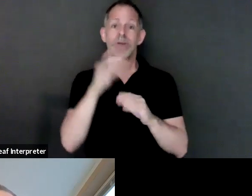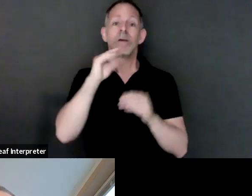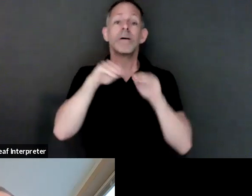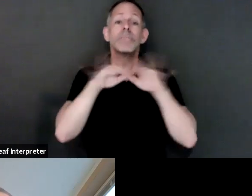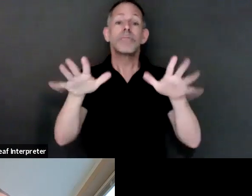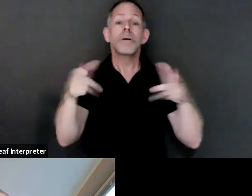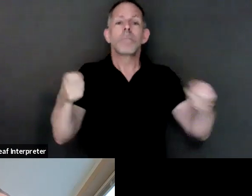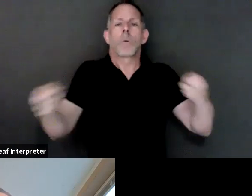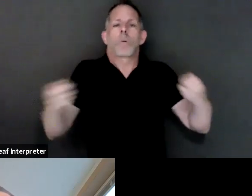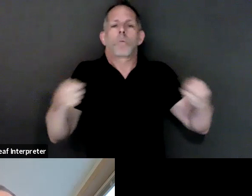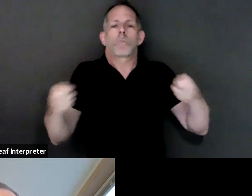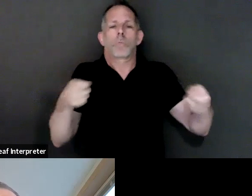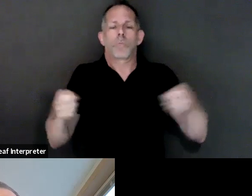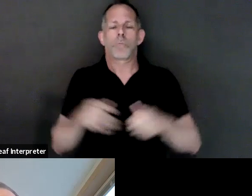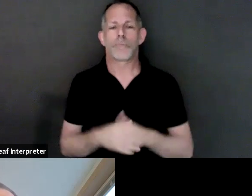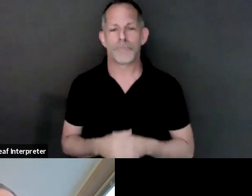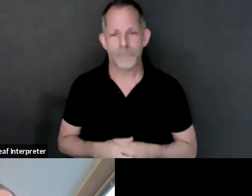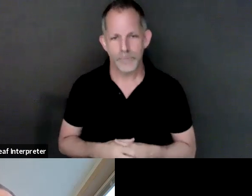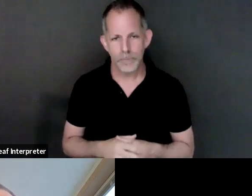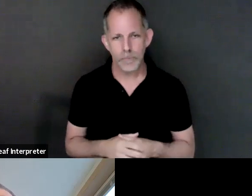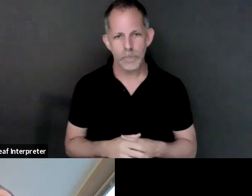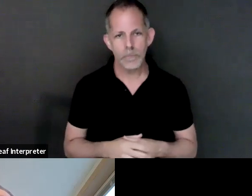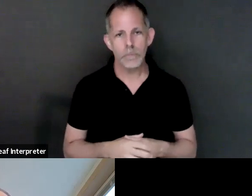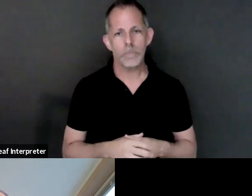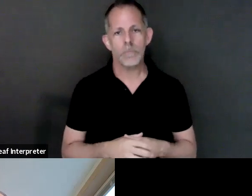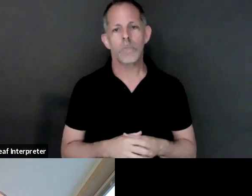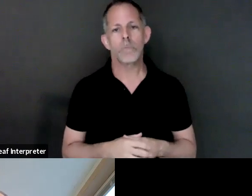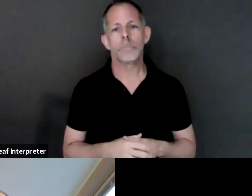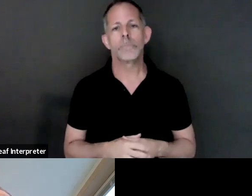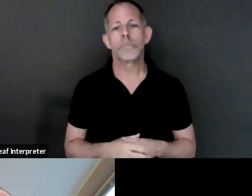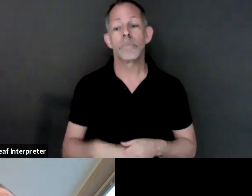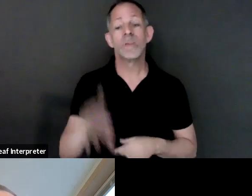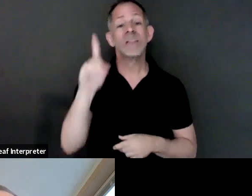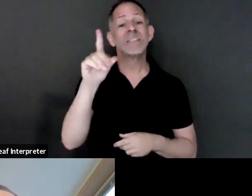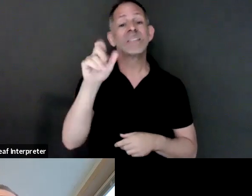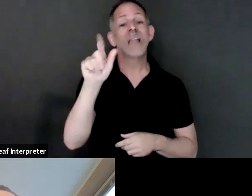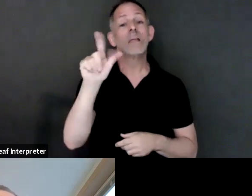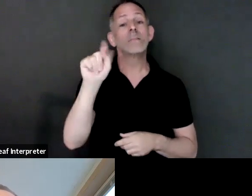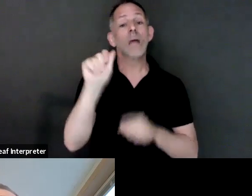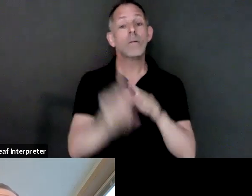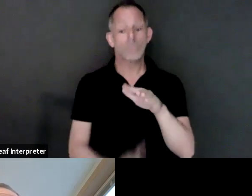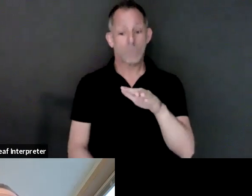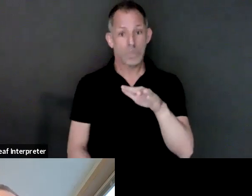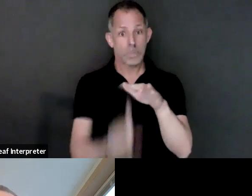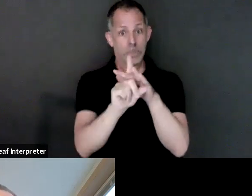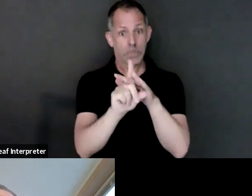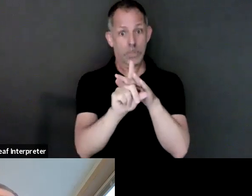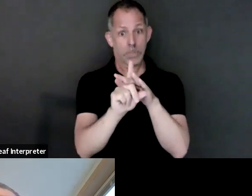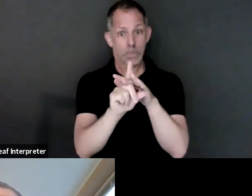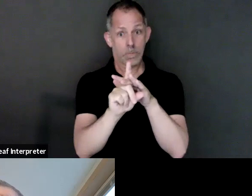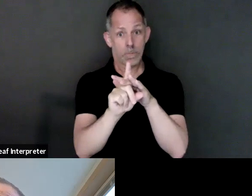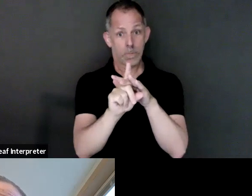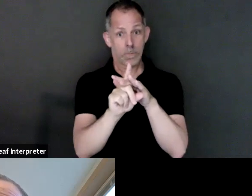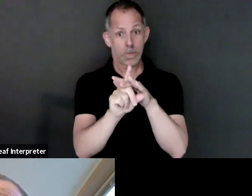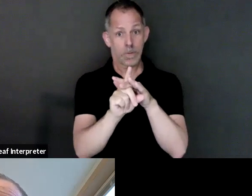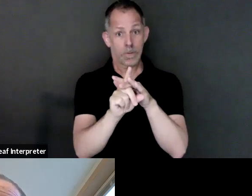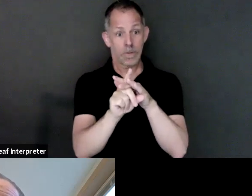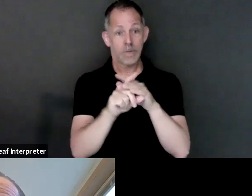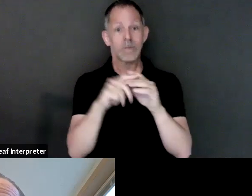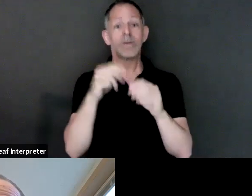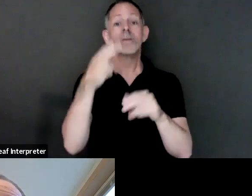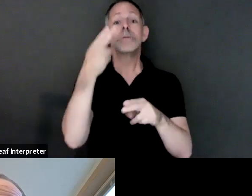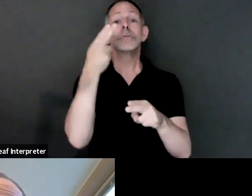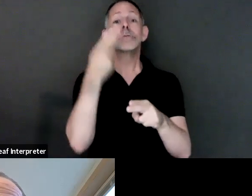of symptoms and onset of contagiousness is also shorter, and the amount of virus in test samples collected from